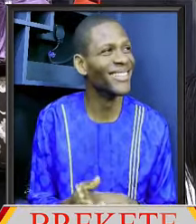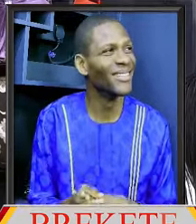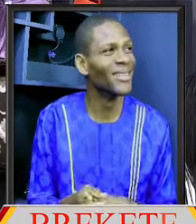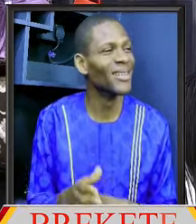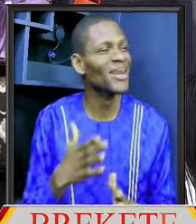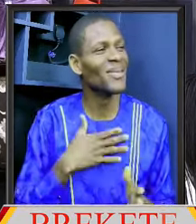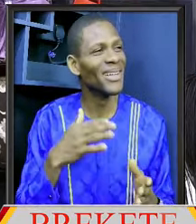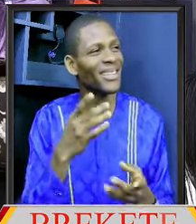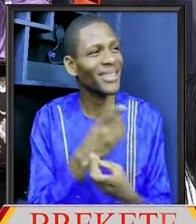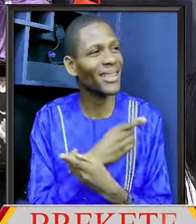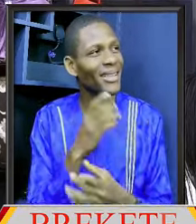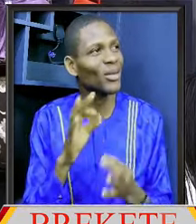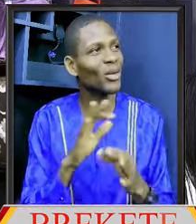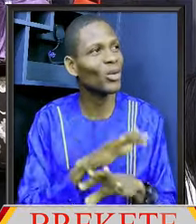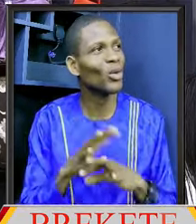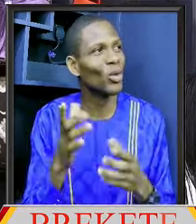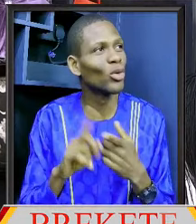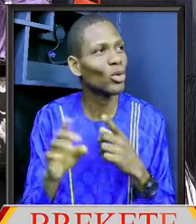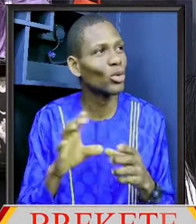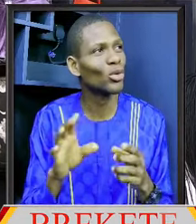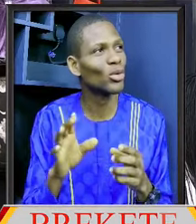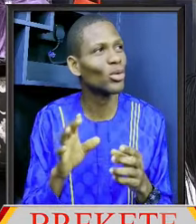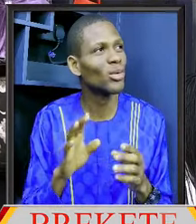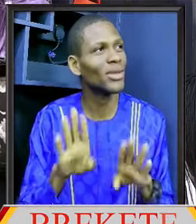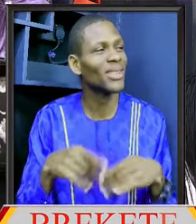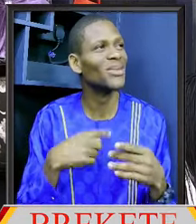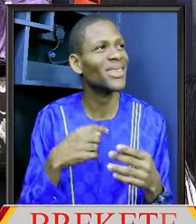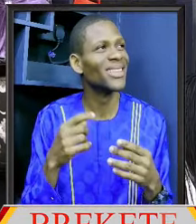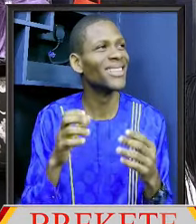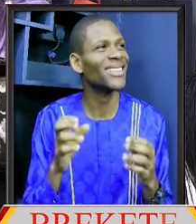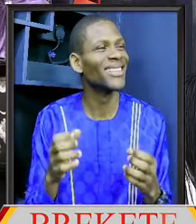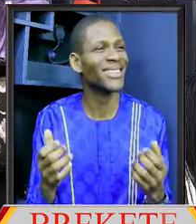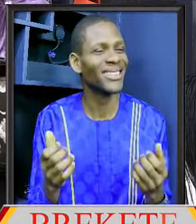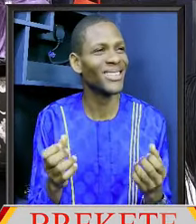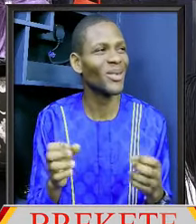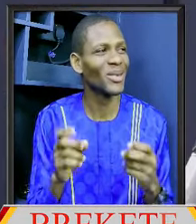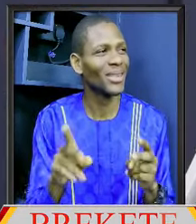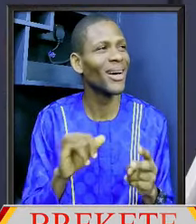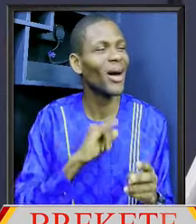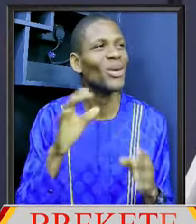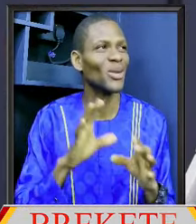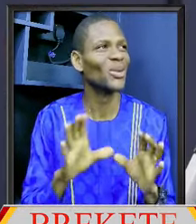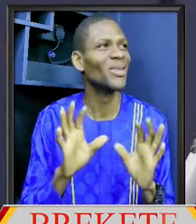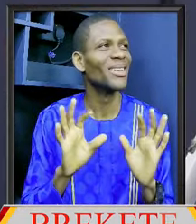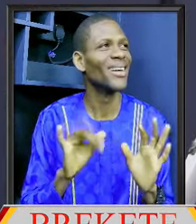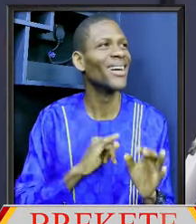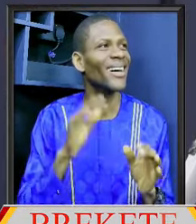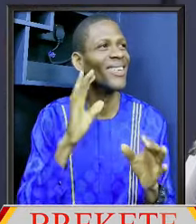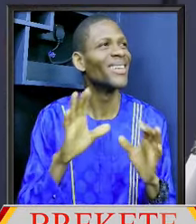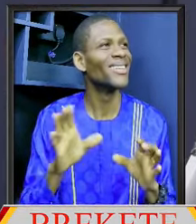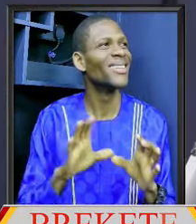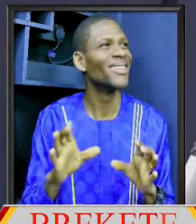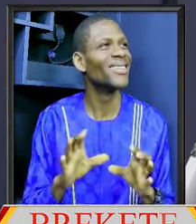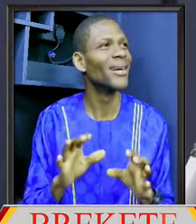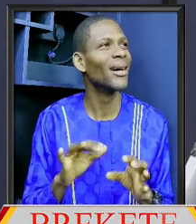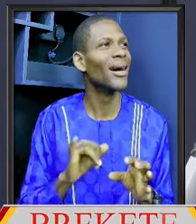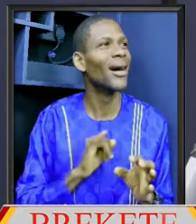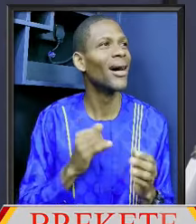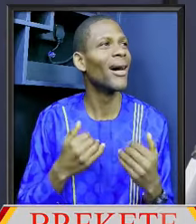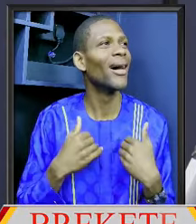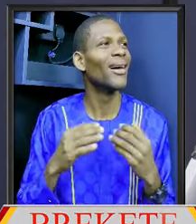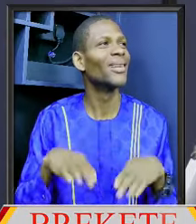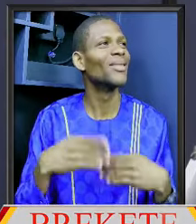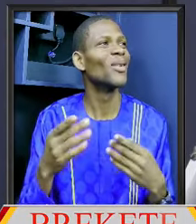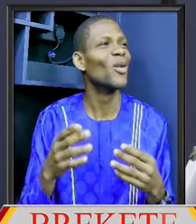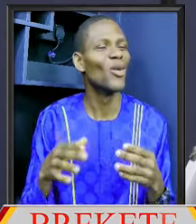something. My dear, yes, if sir. You don't want to do this, please stand up. Give me a chance. I want to, sir. No, give me a chance. Please, sir. I don't to. Overplay with you. Just